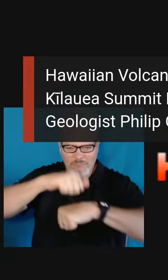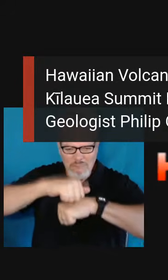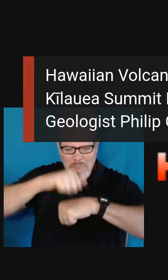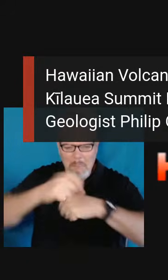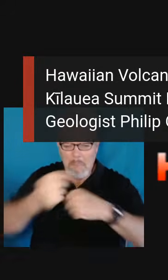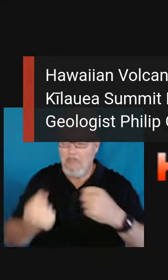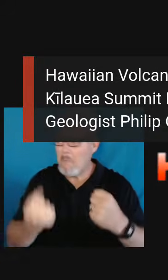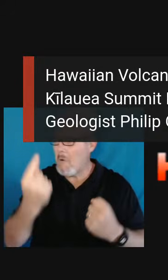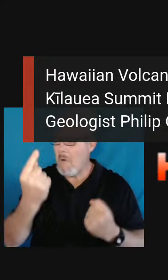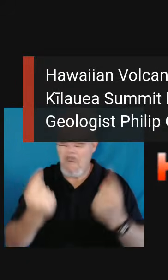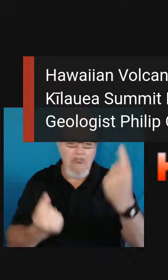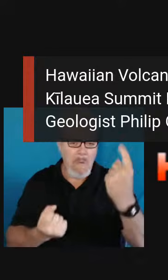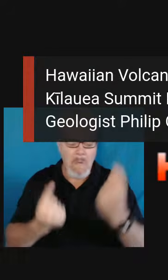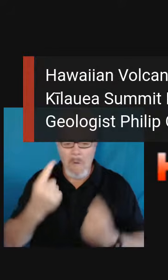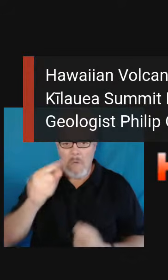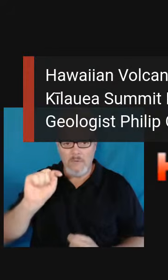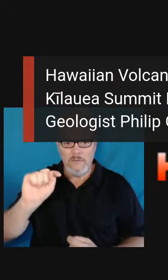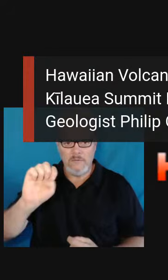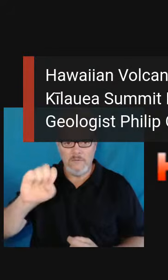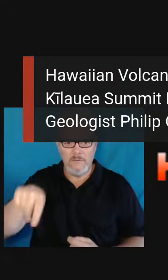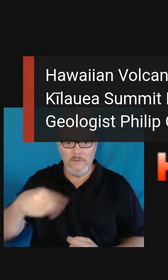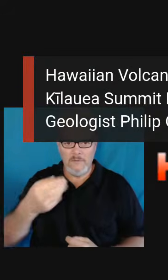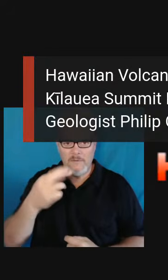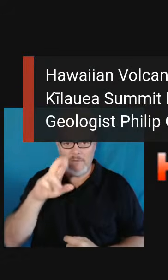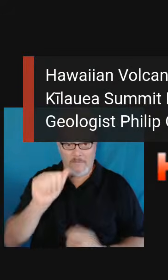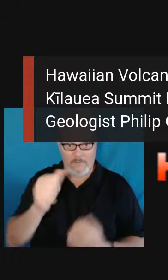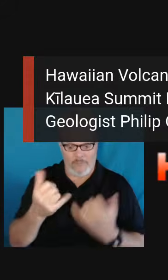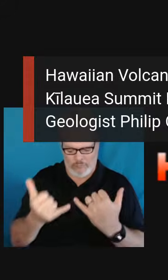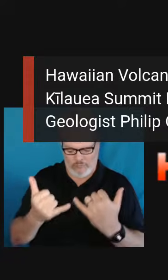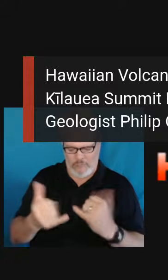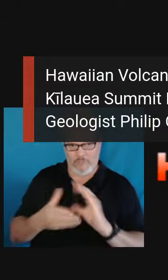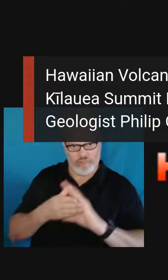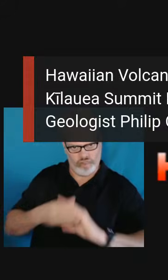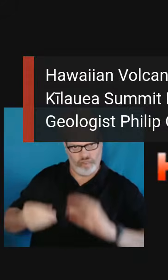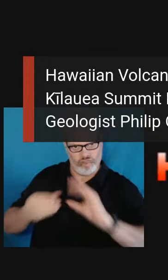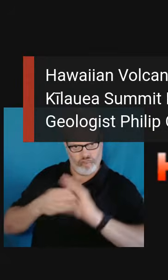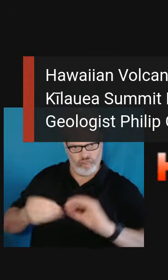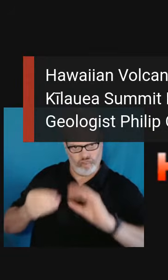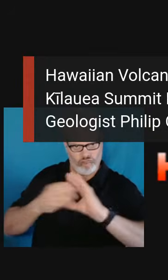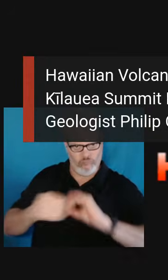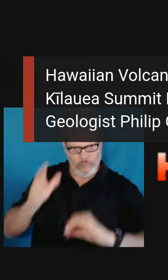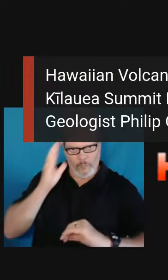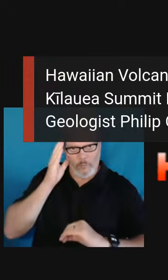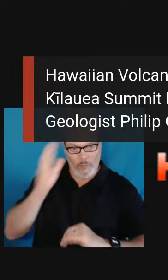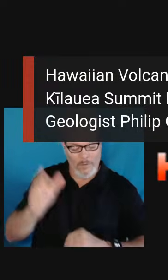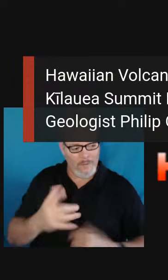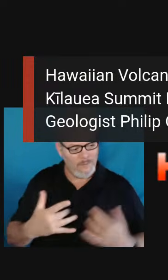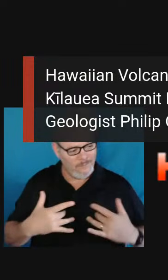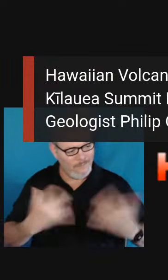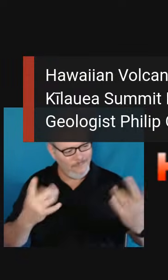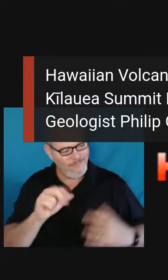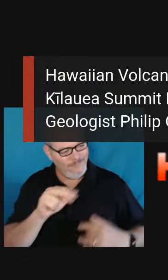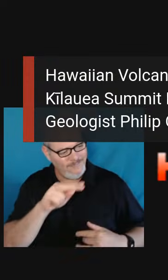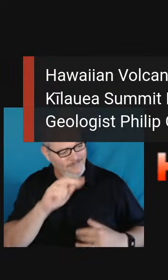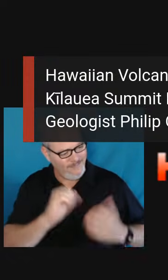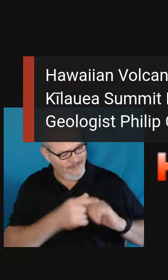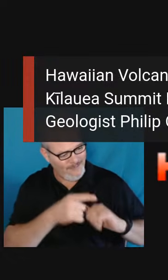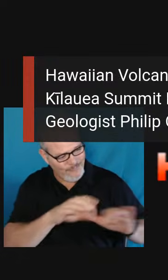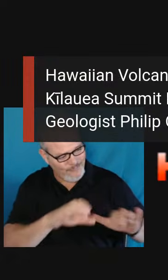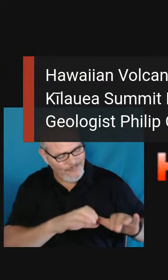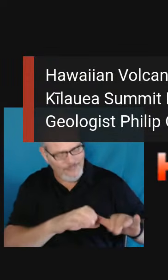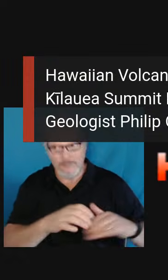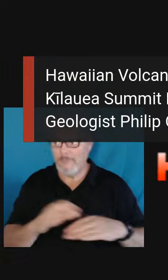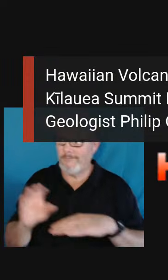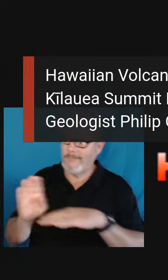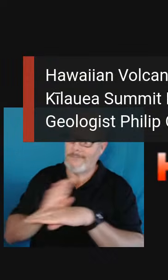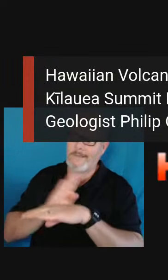the main topic of our discussion tonight. How have you been, Dane? How's your last week been? Busy weekend for sure. It was already